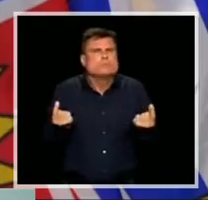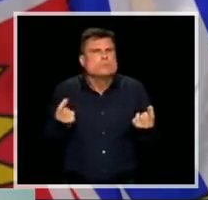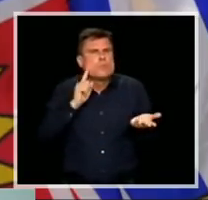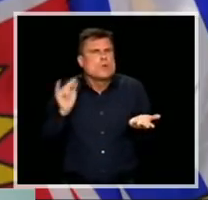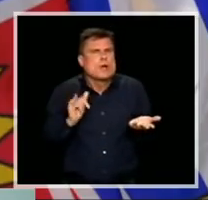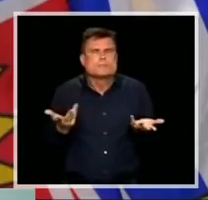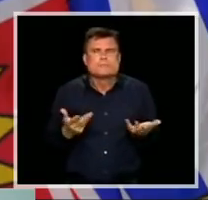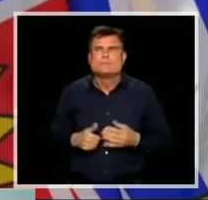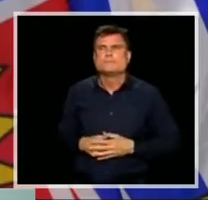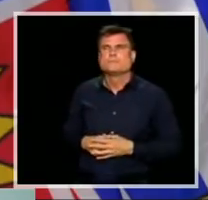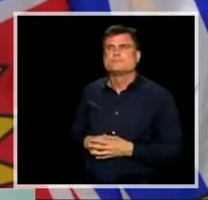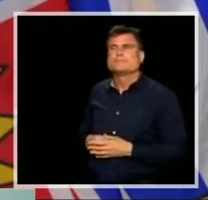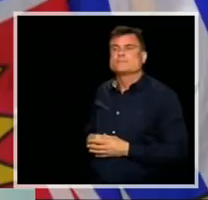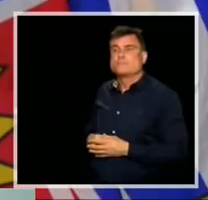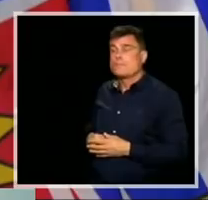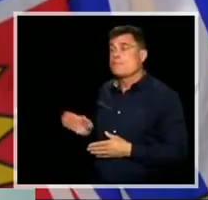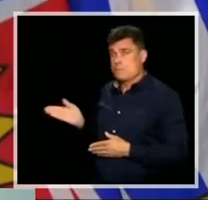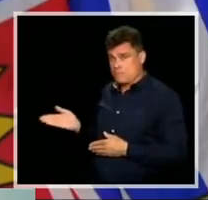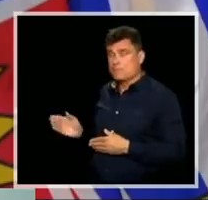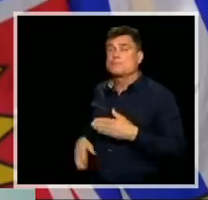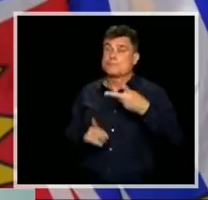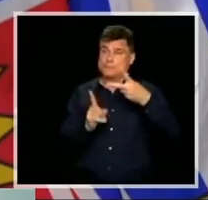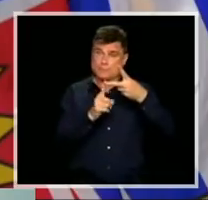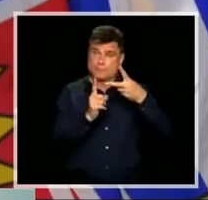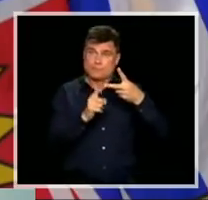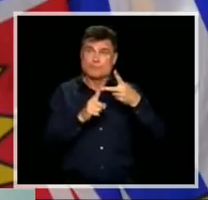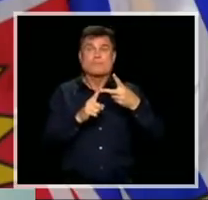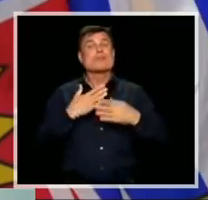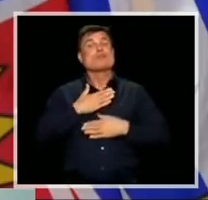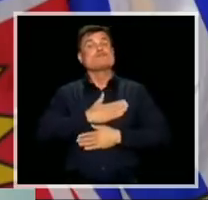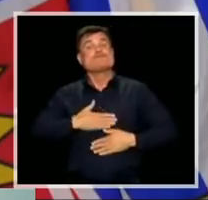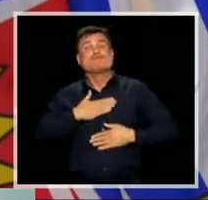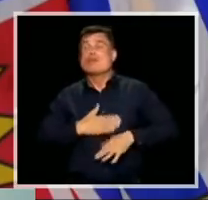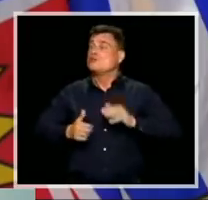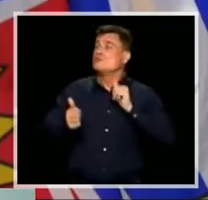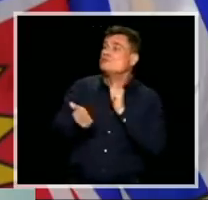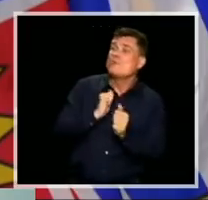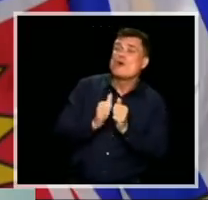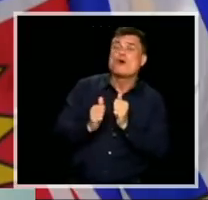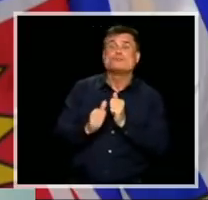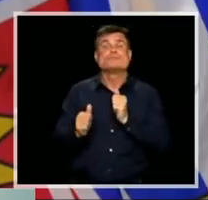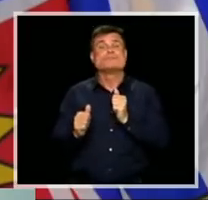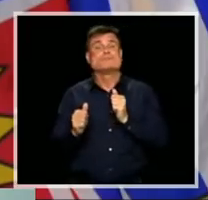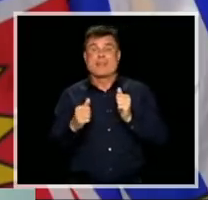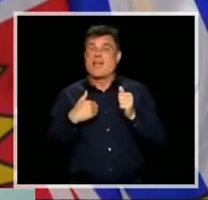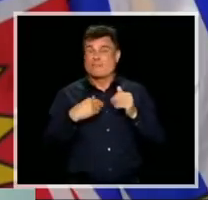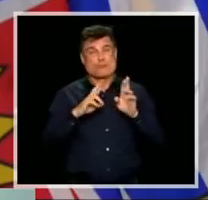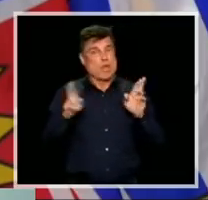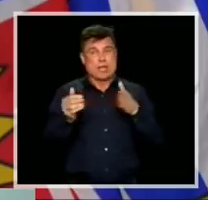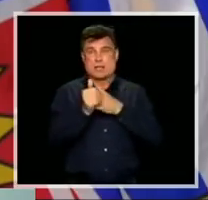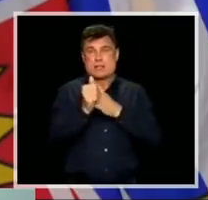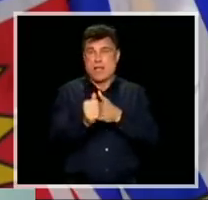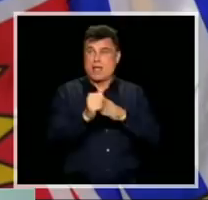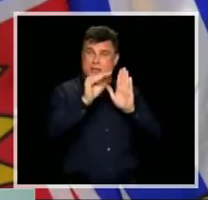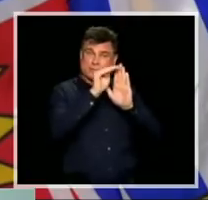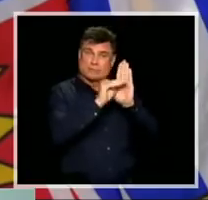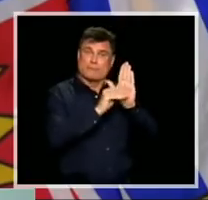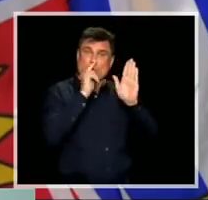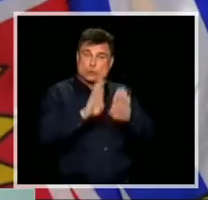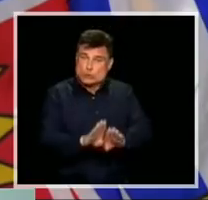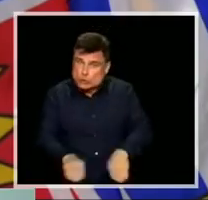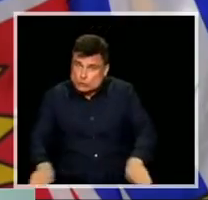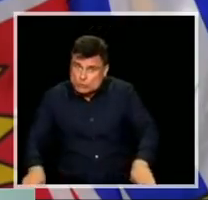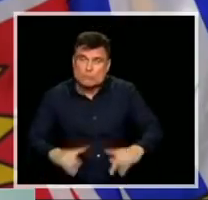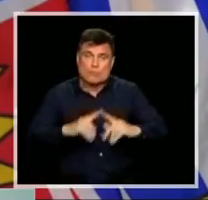sure that they can have physical distancing, minimize the contact parts. And I know there's a lot of discussions going. I was on a